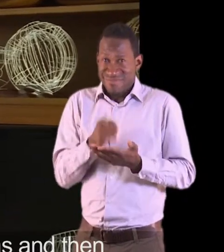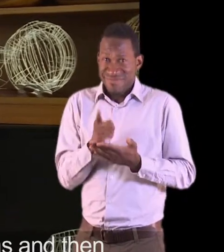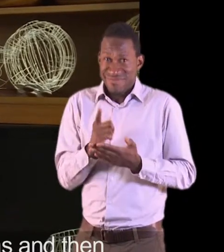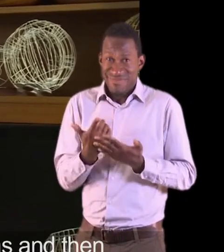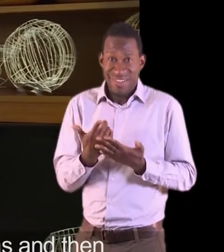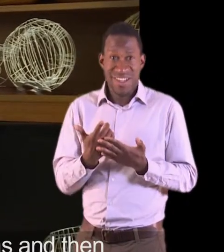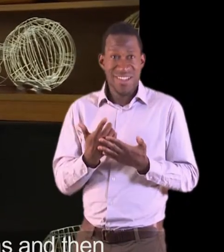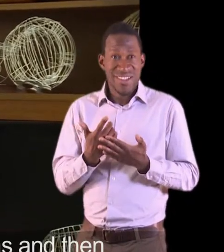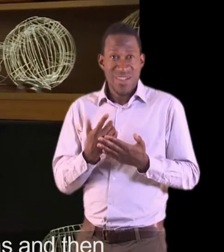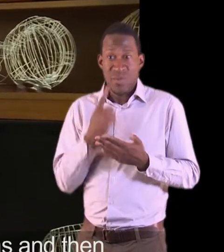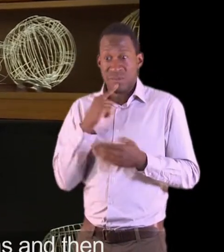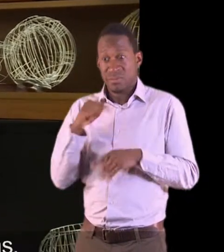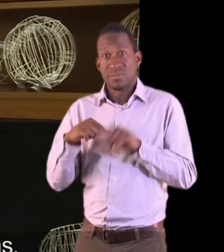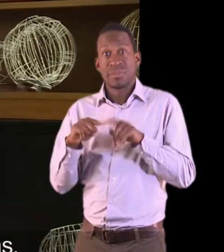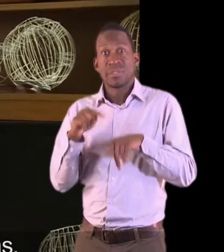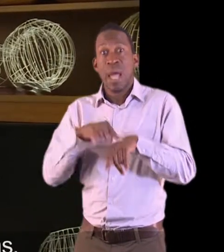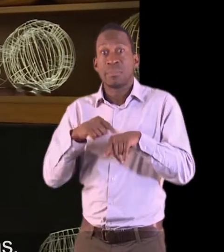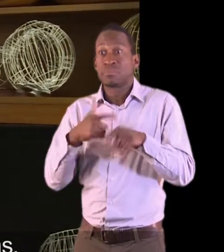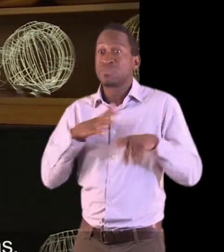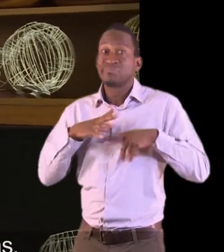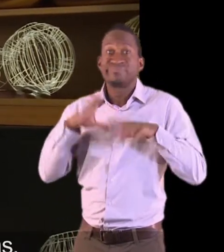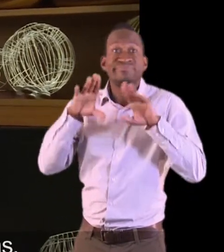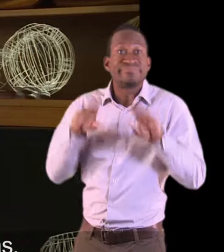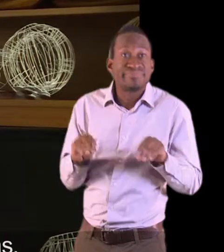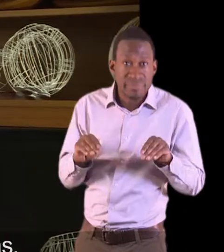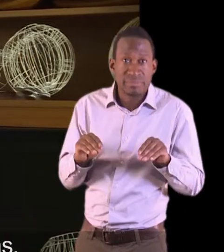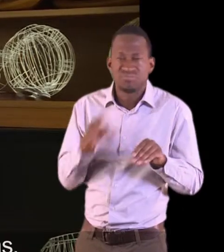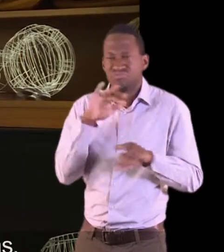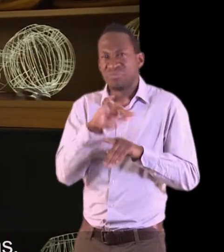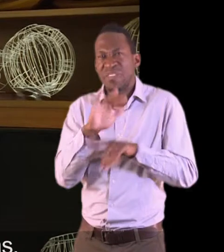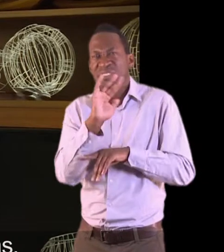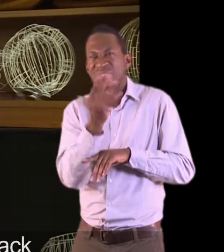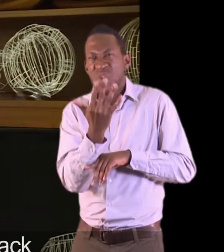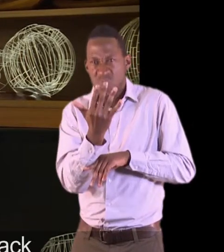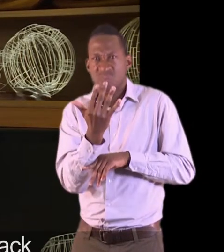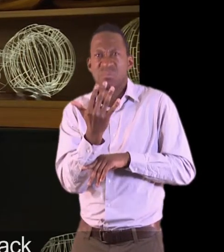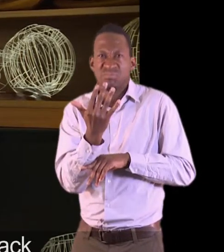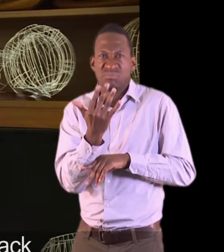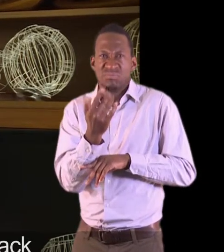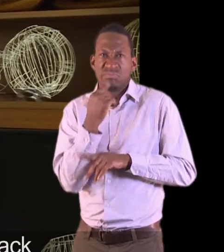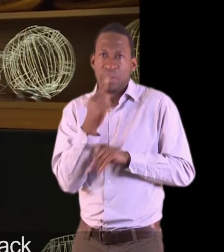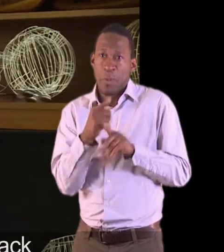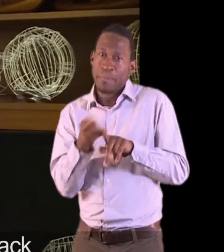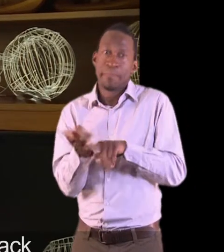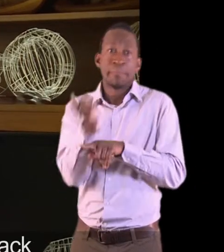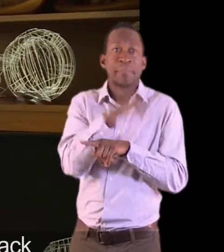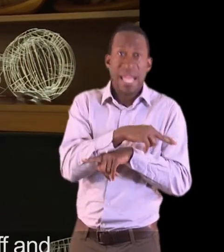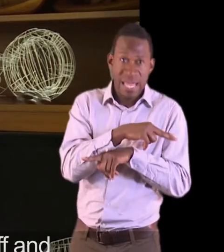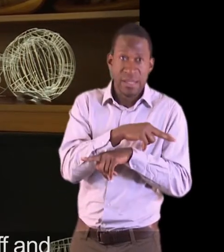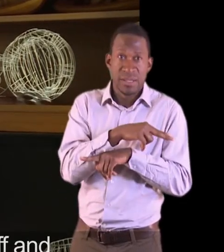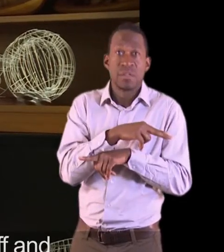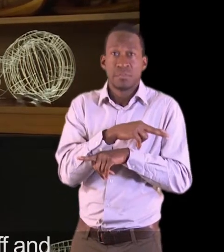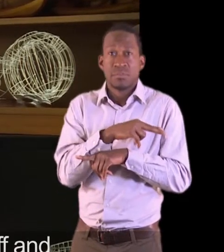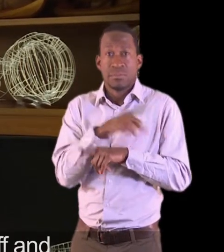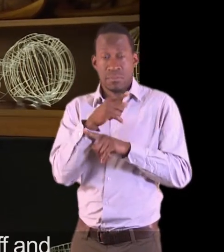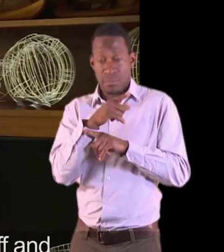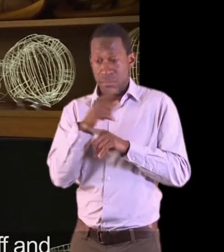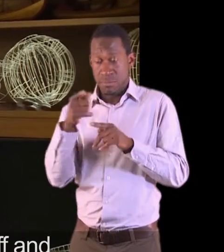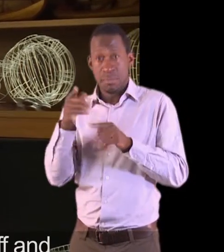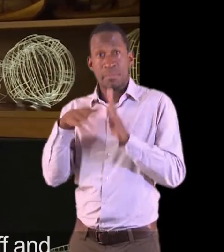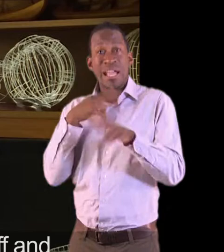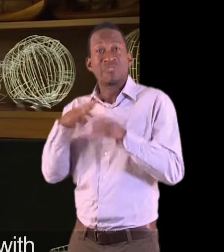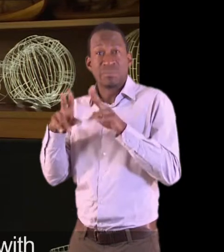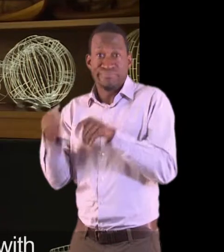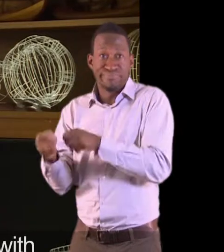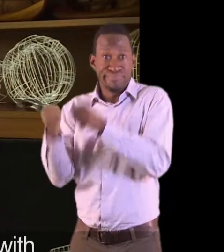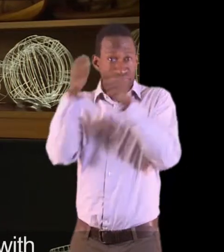the time was up, 5 o'clock, or whenever it was, you had to be back in. They bring you back and say goodbye, and then they go off and get the train